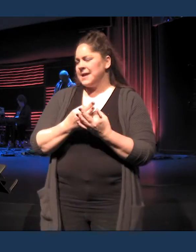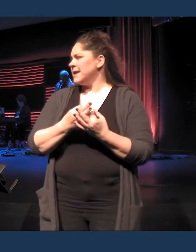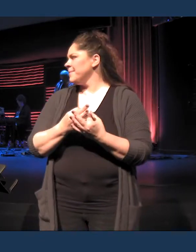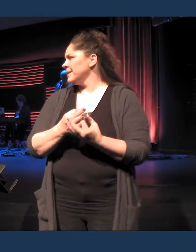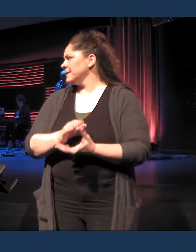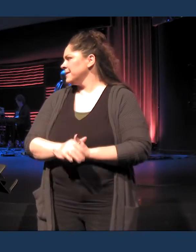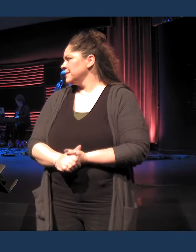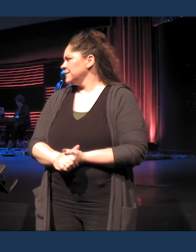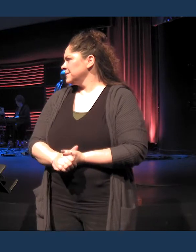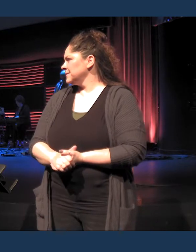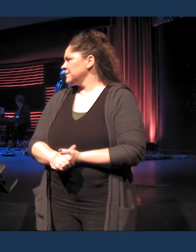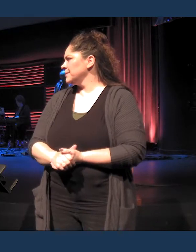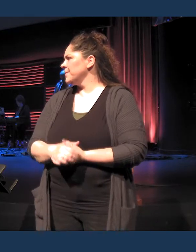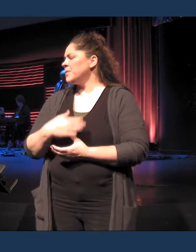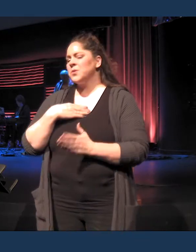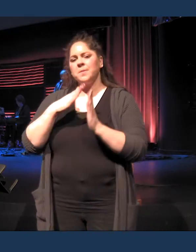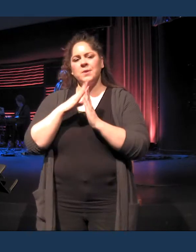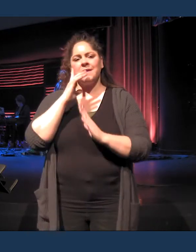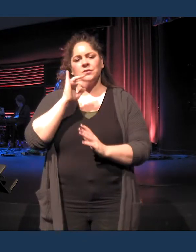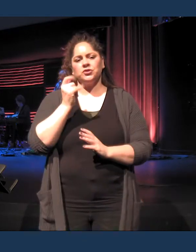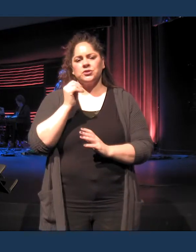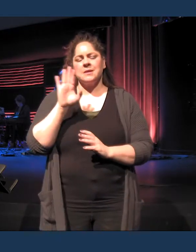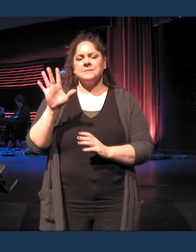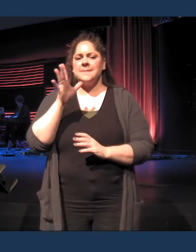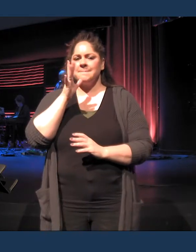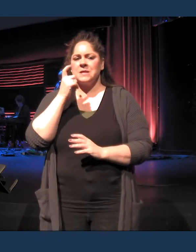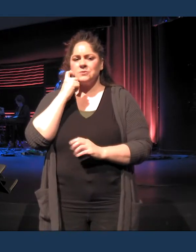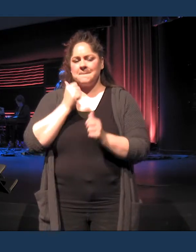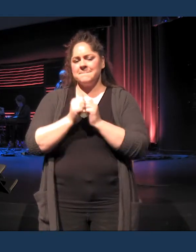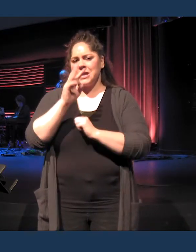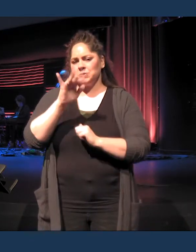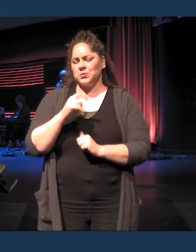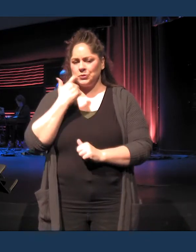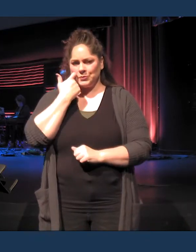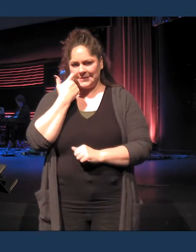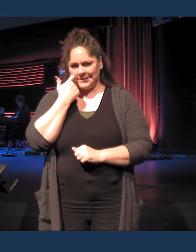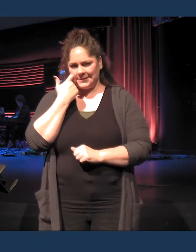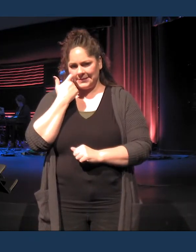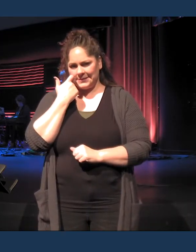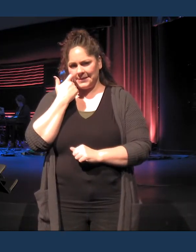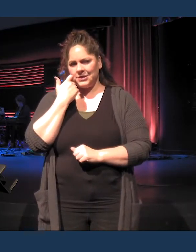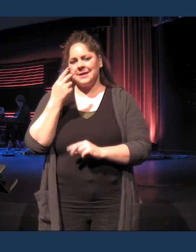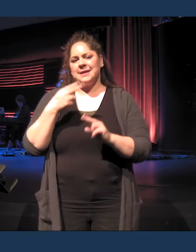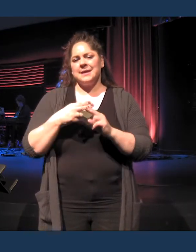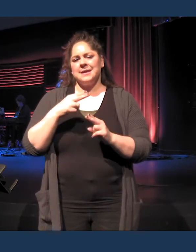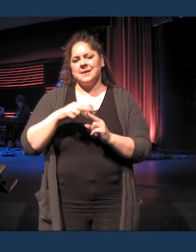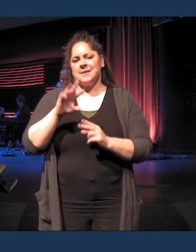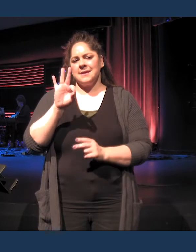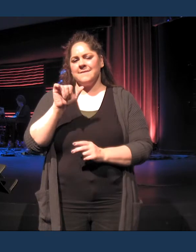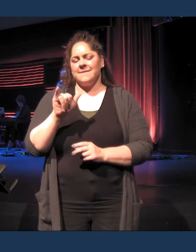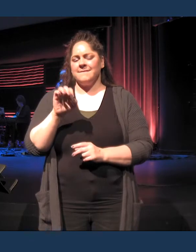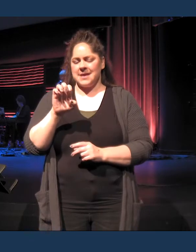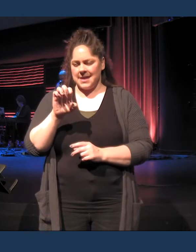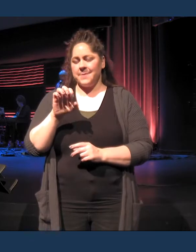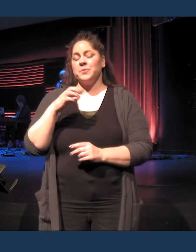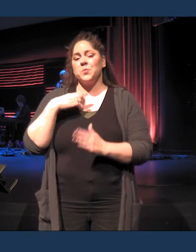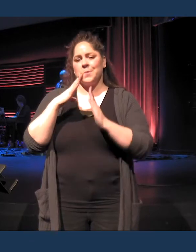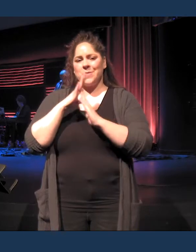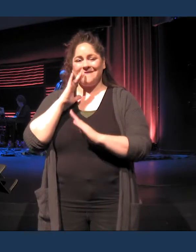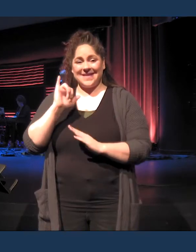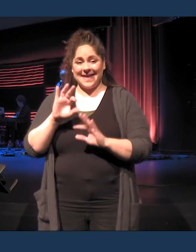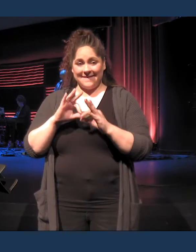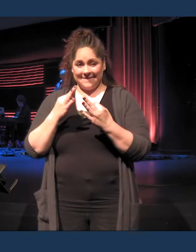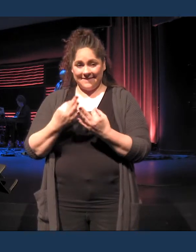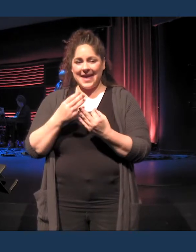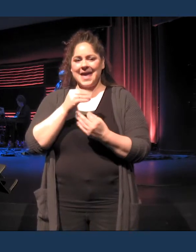We want to pray for John. His mother passed away recently. Her name was Faye. So we're going to pray for this family and